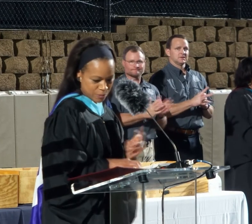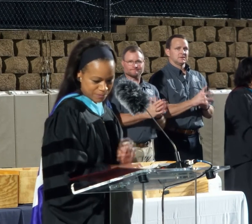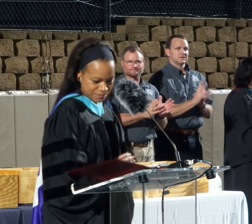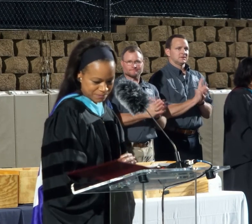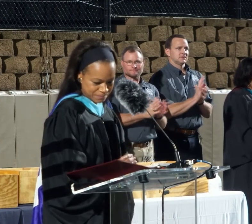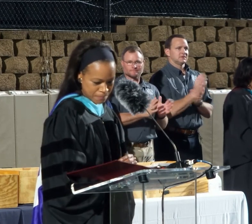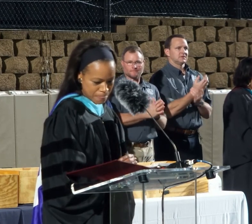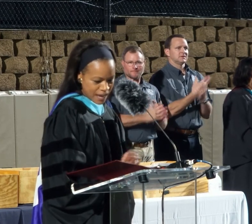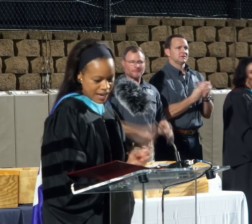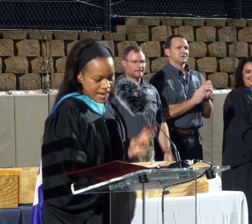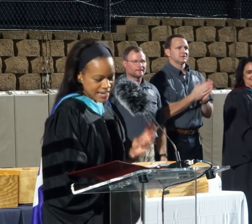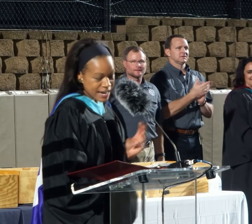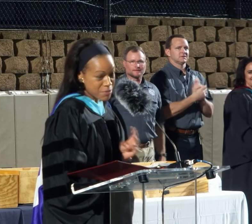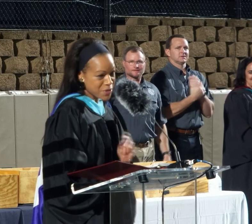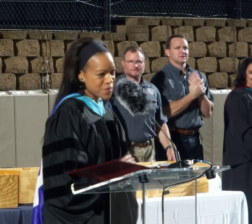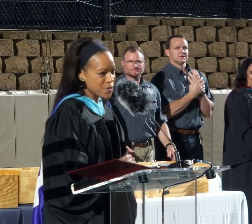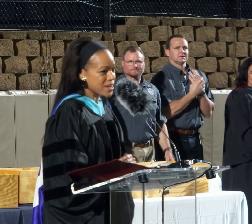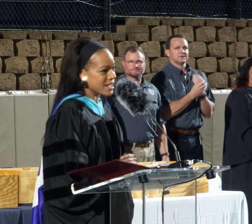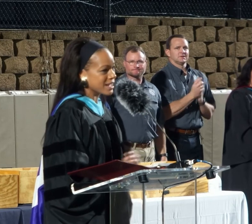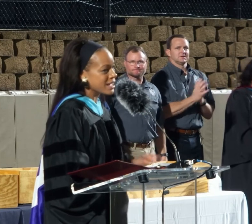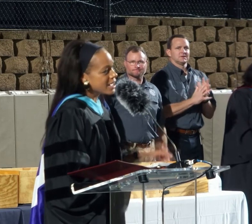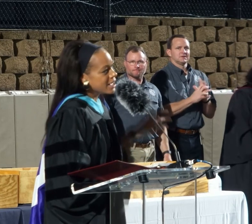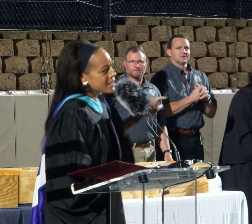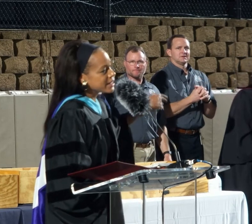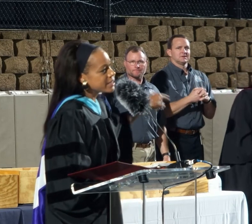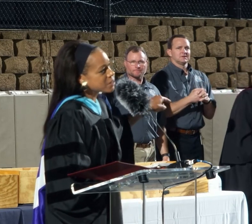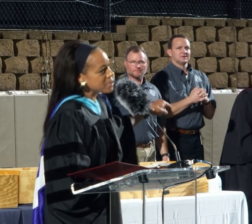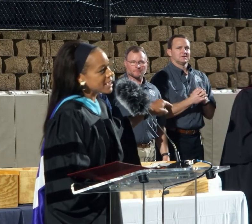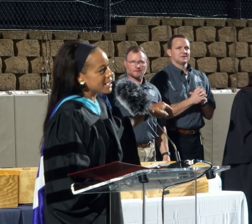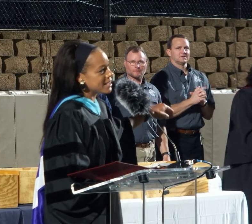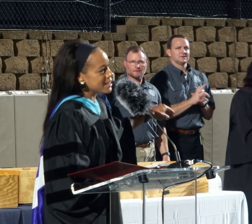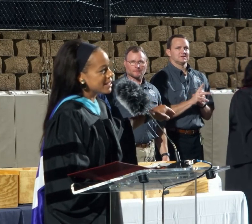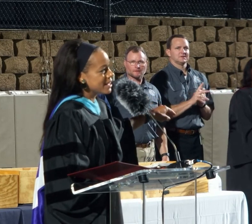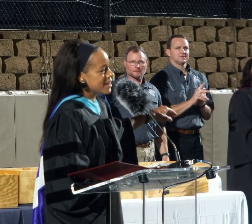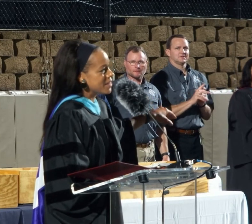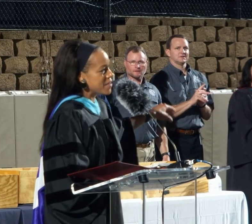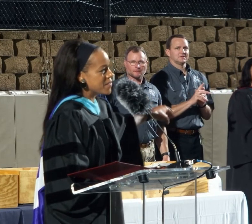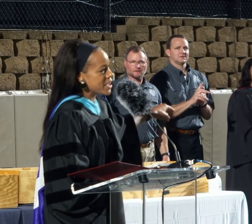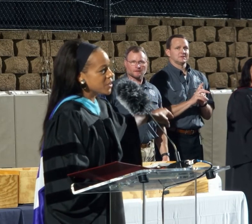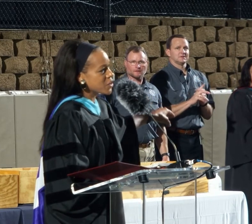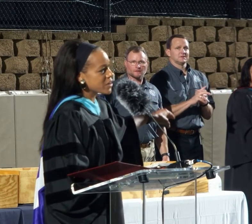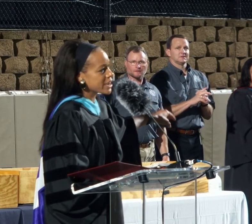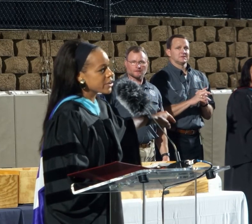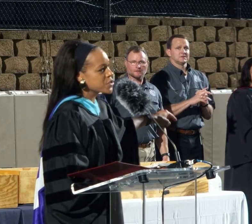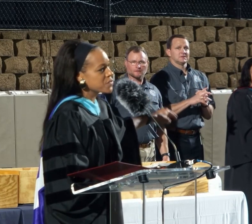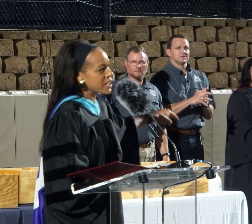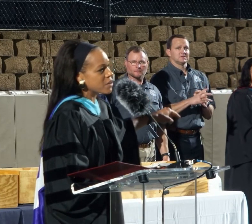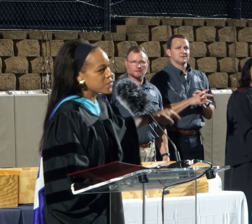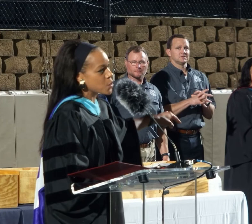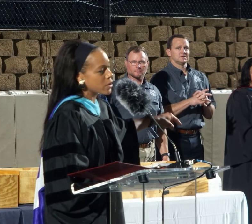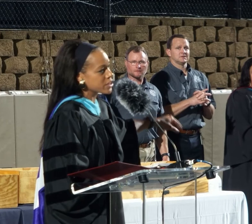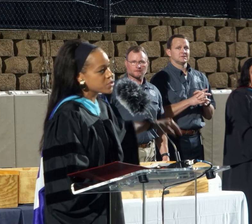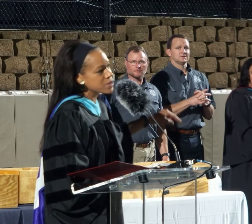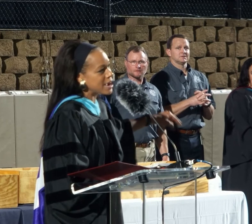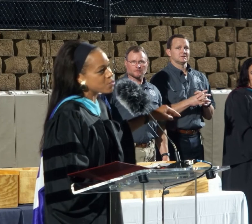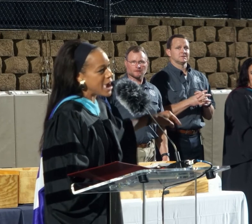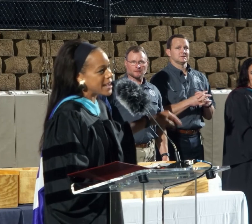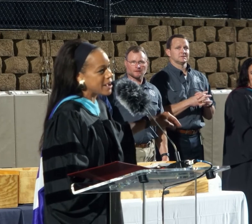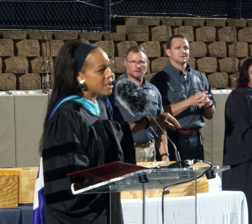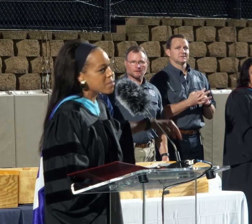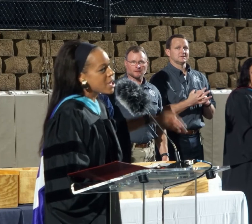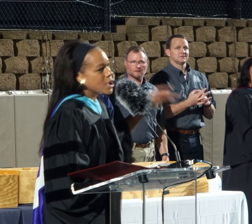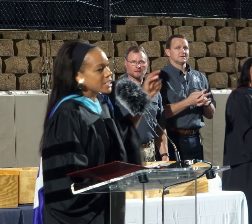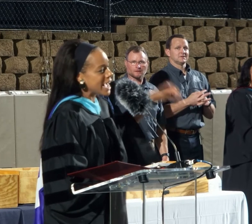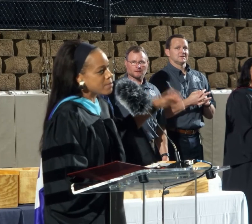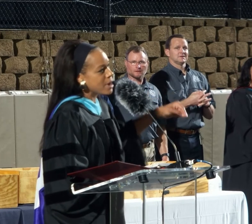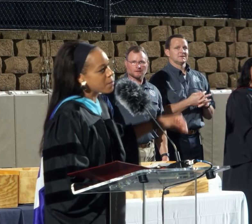two. And number three, the young man that fell over here, you fell for it. You got right